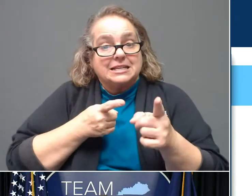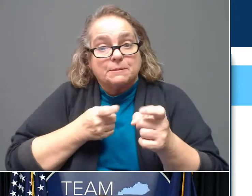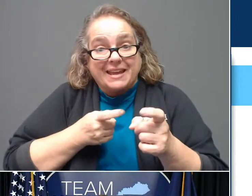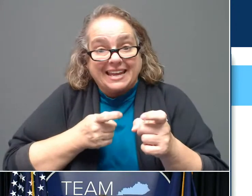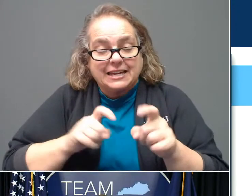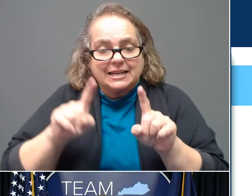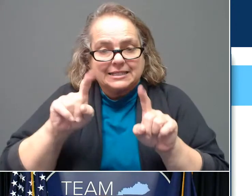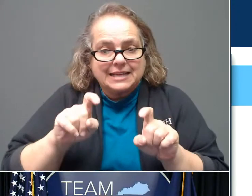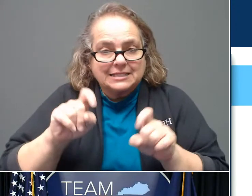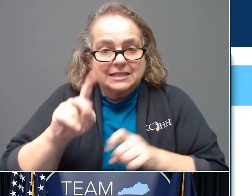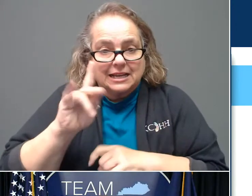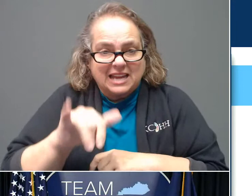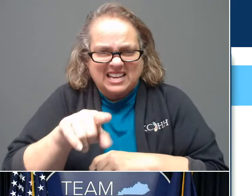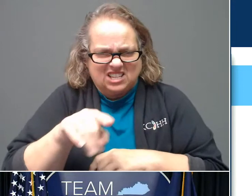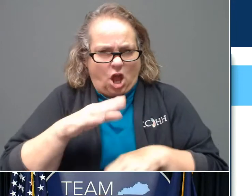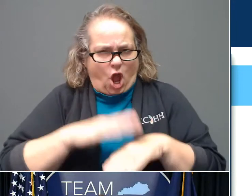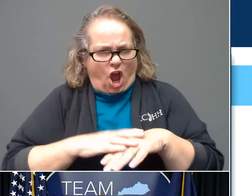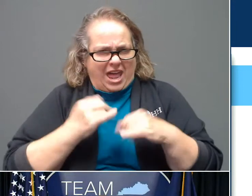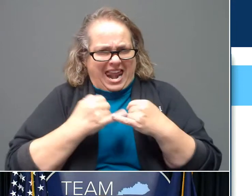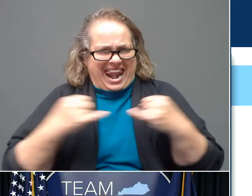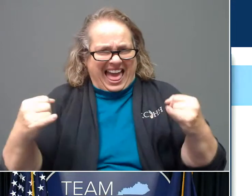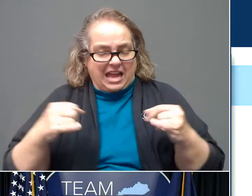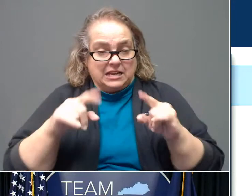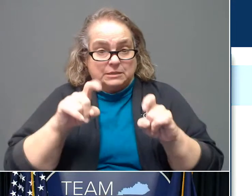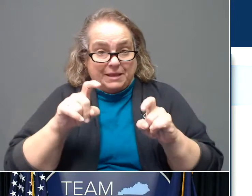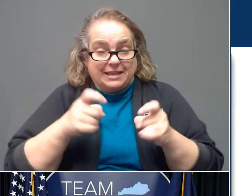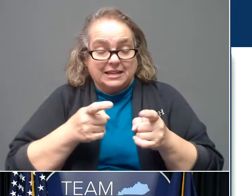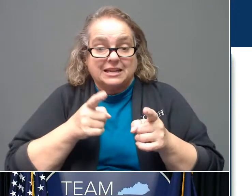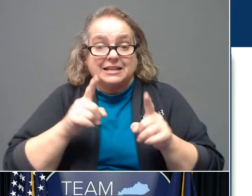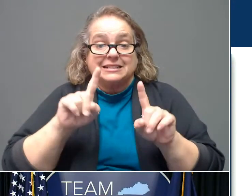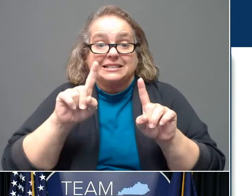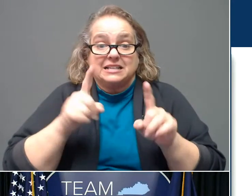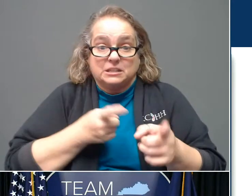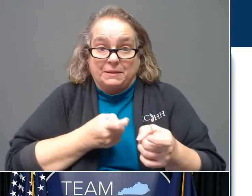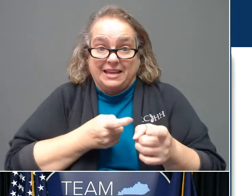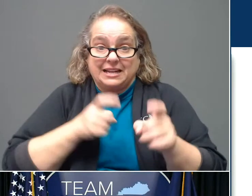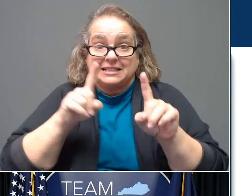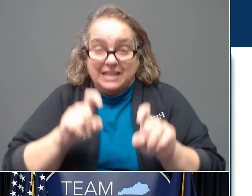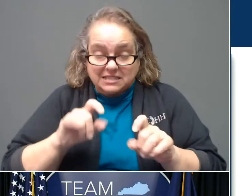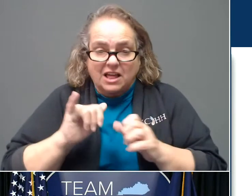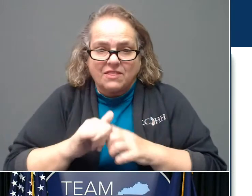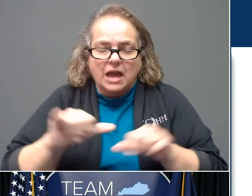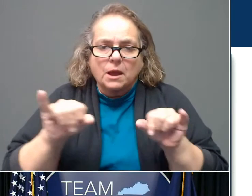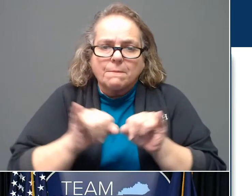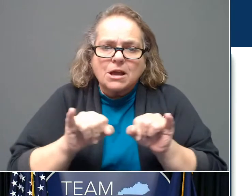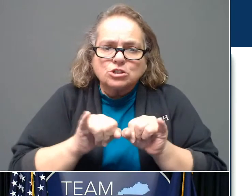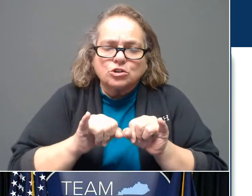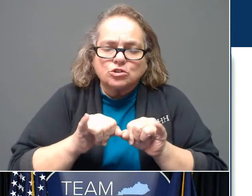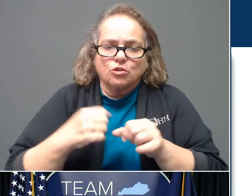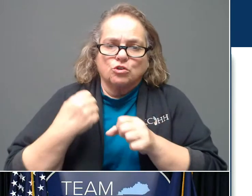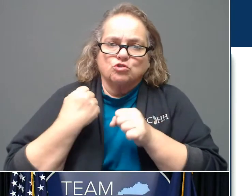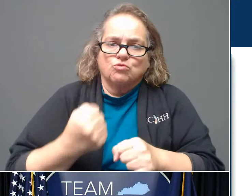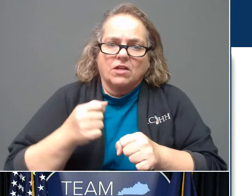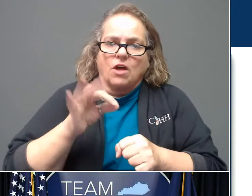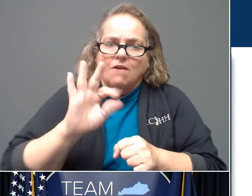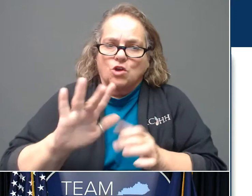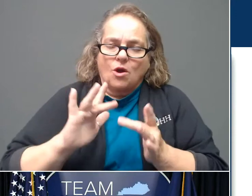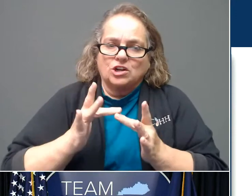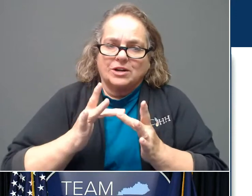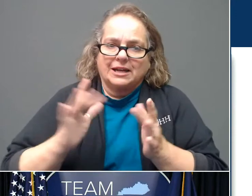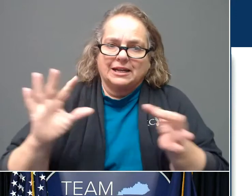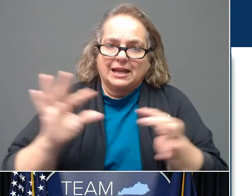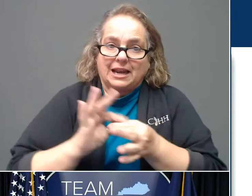online speed test that measures the strength of your internet connection. We already know that rural areas in our state lack